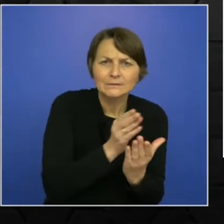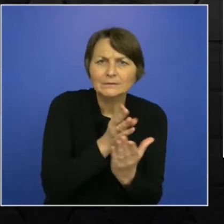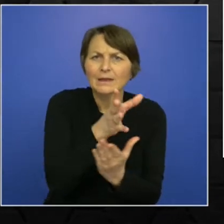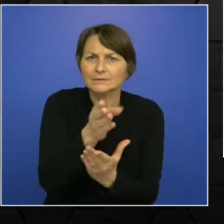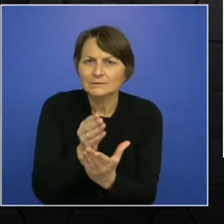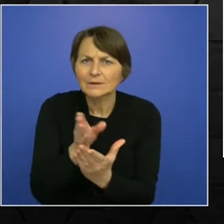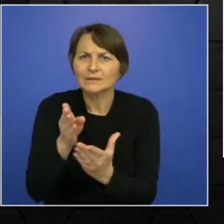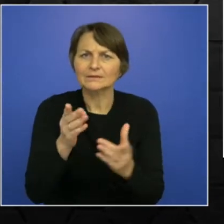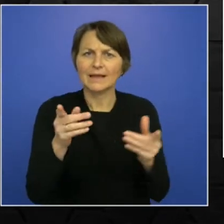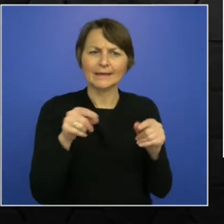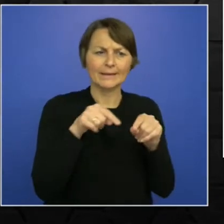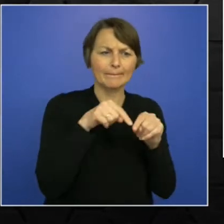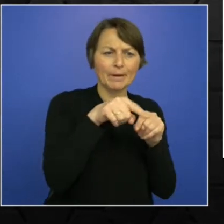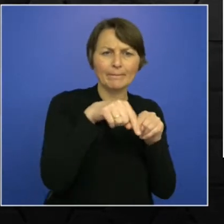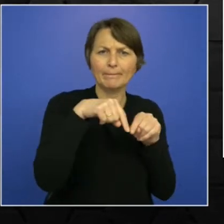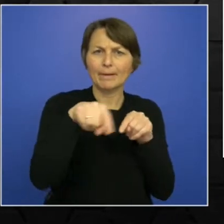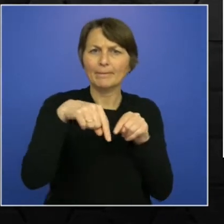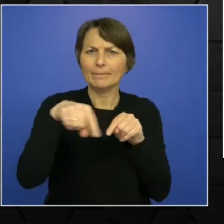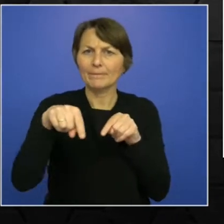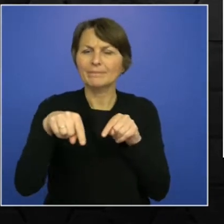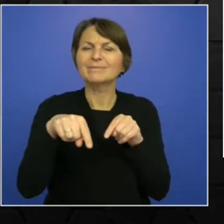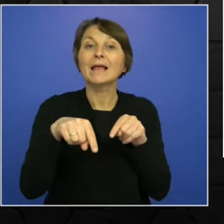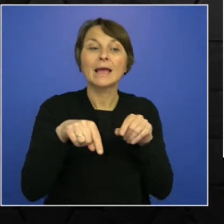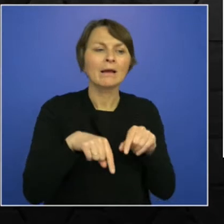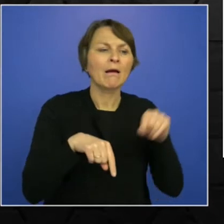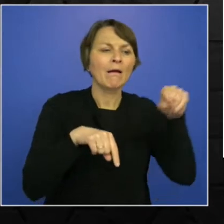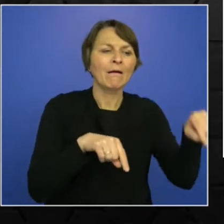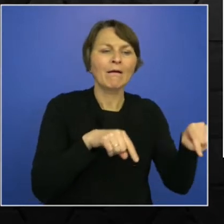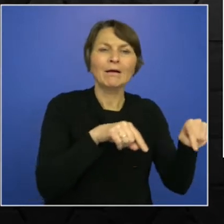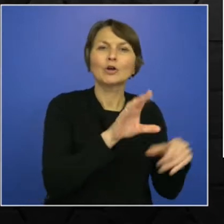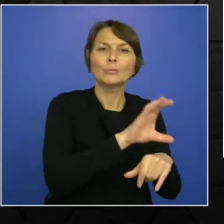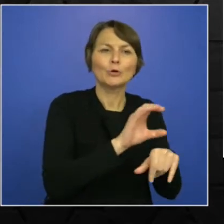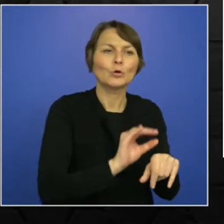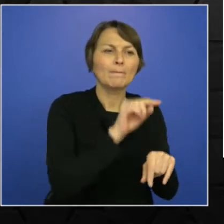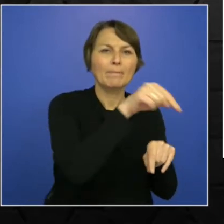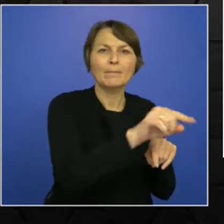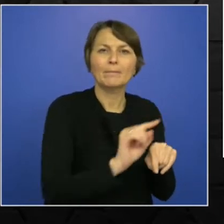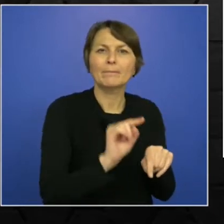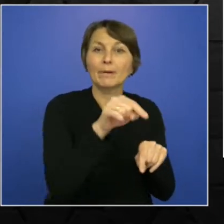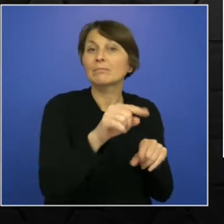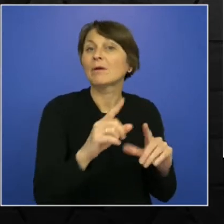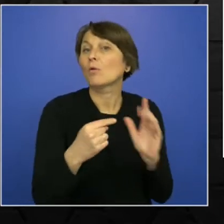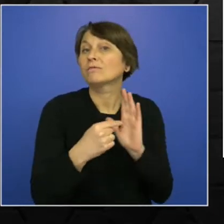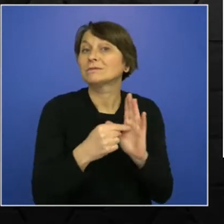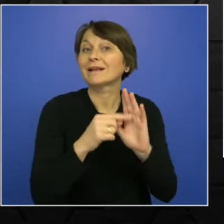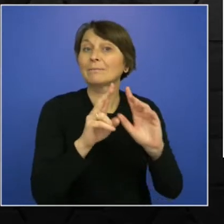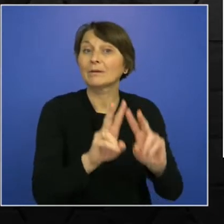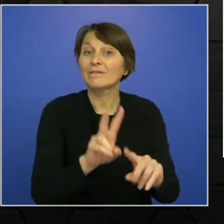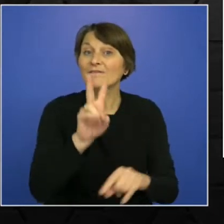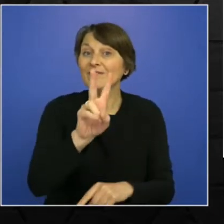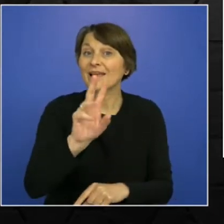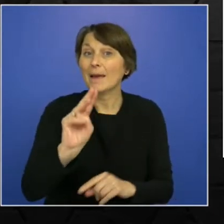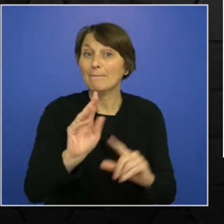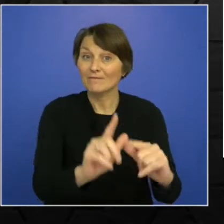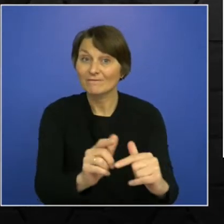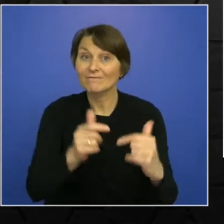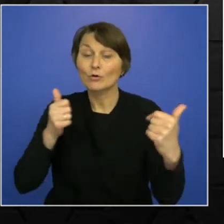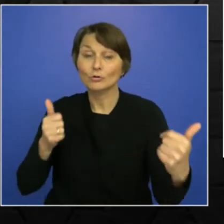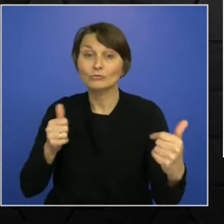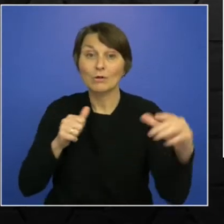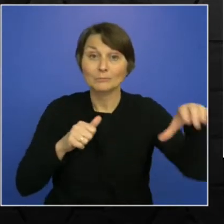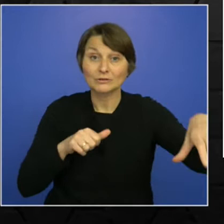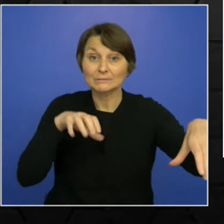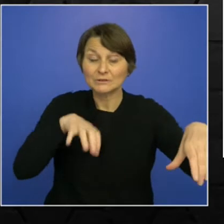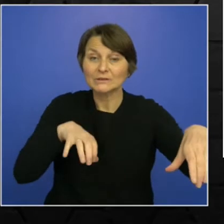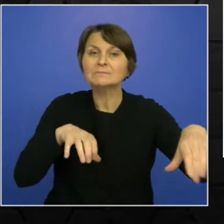what you can say, your other machines, the executor machines, and then telling them that maybe you execute the first 5 TB